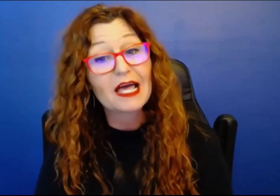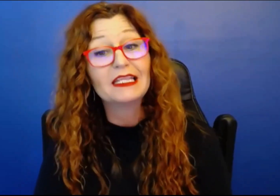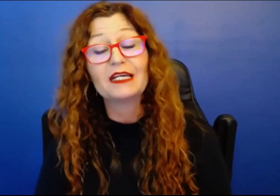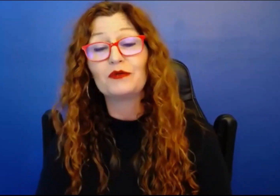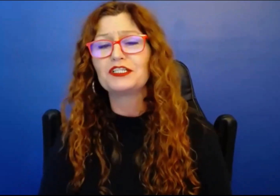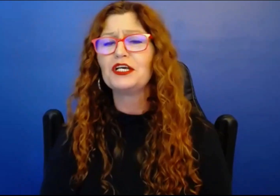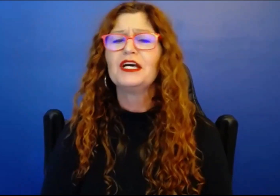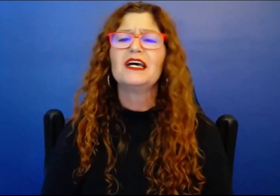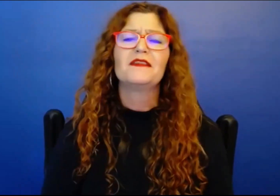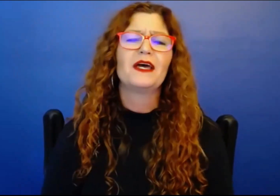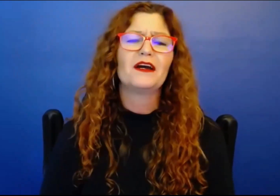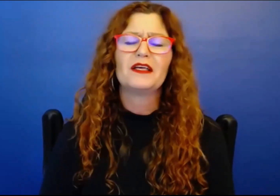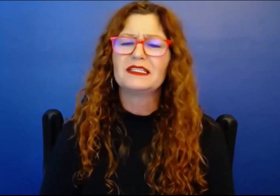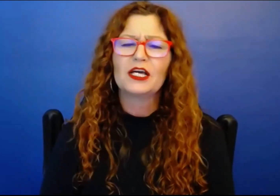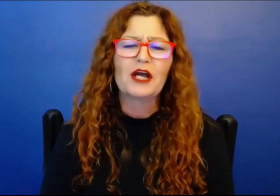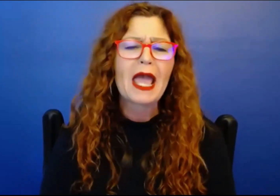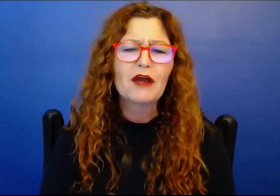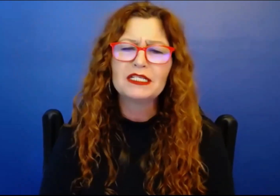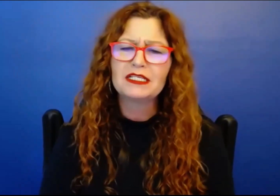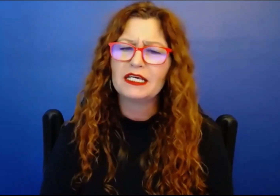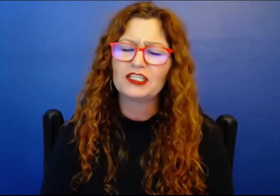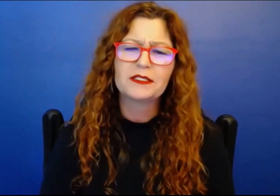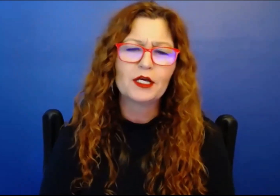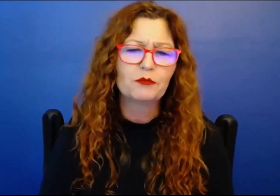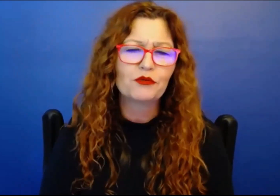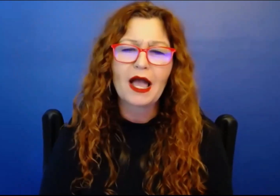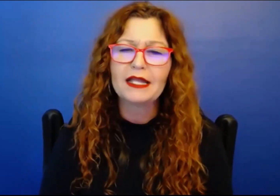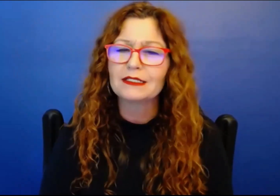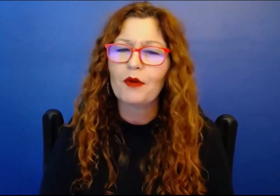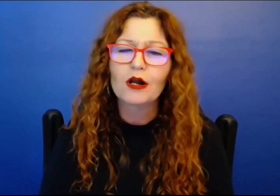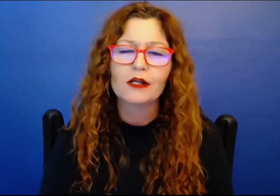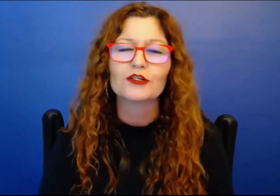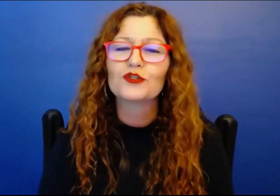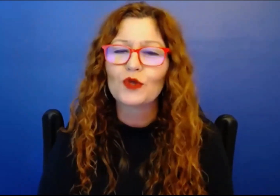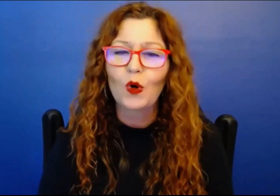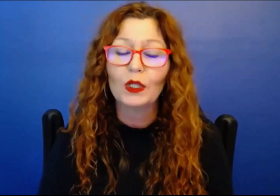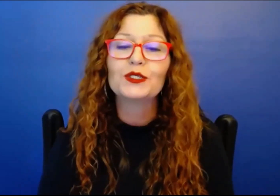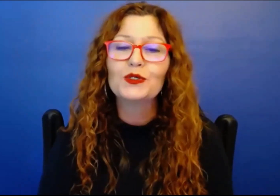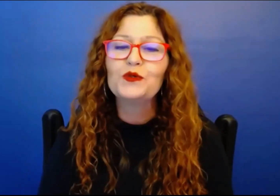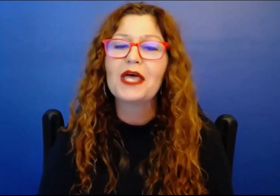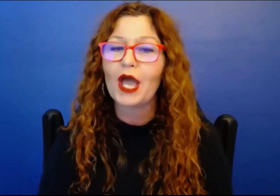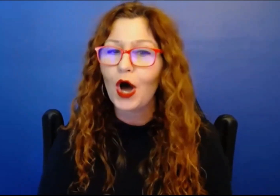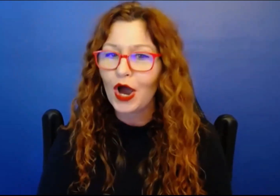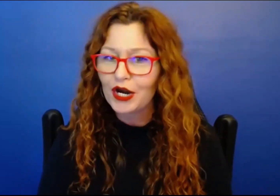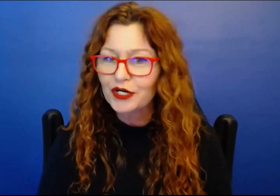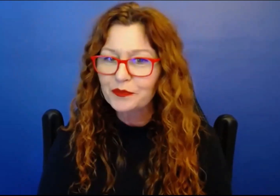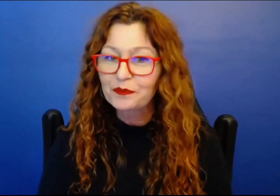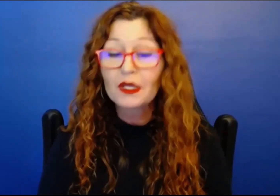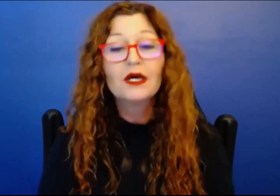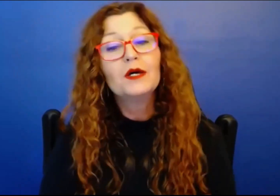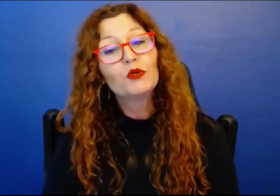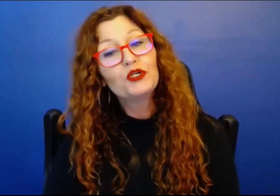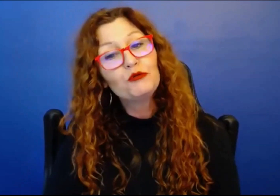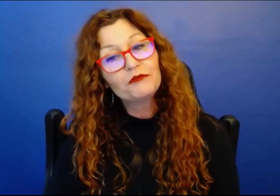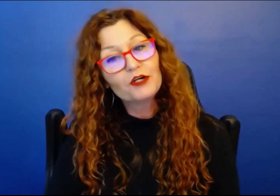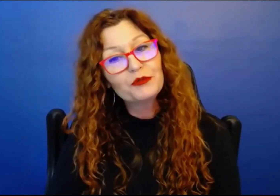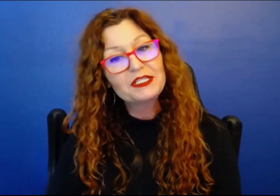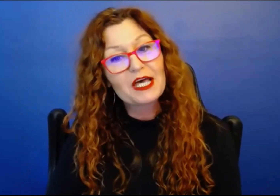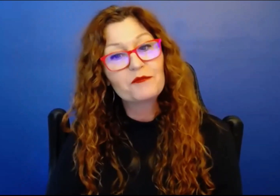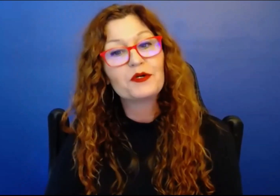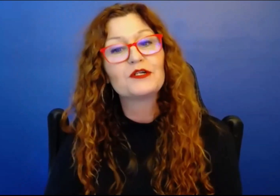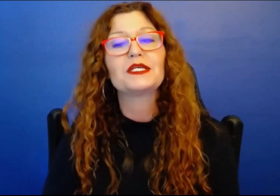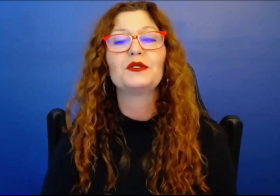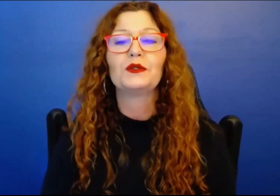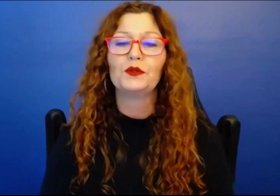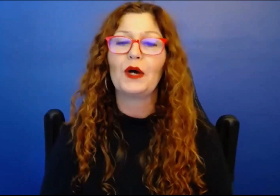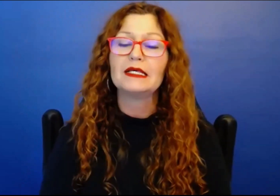American Sign Language. It's their heritage, it's their pride, it's a part of their soul, it's who they are. But when you refer to a